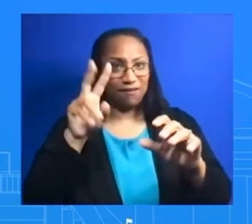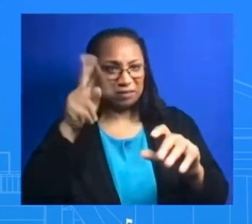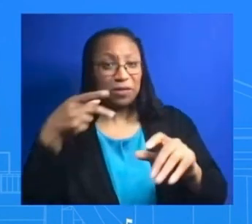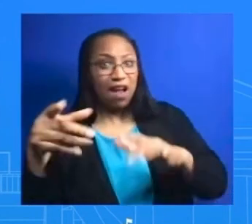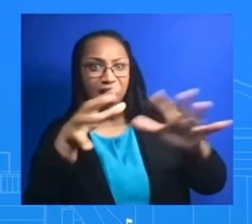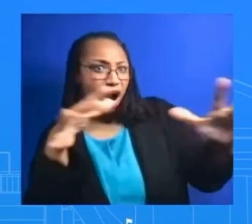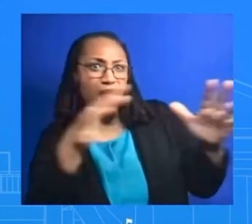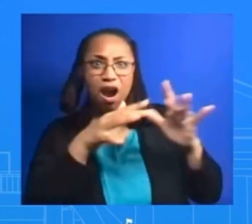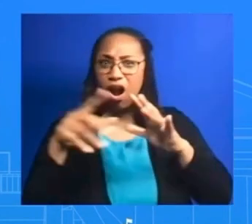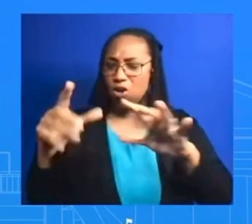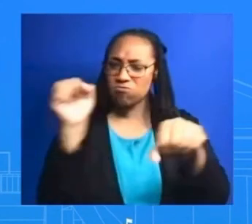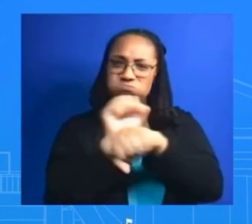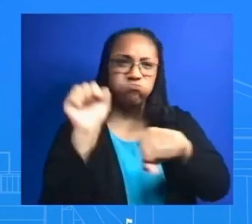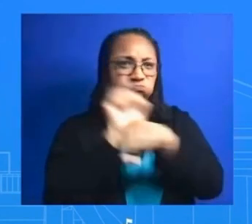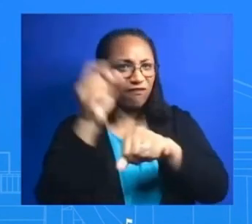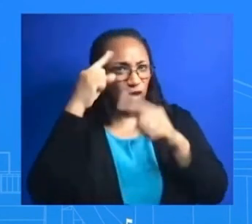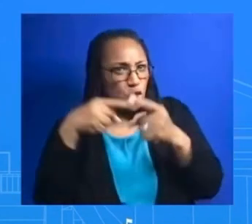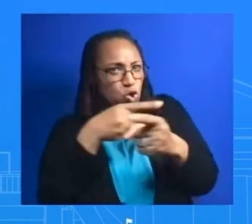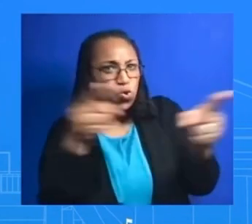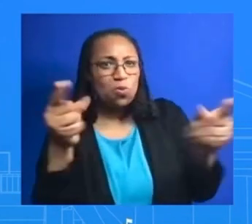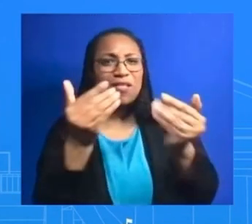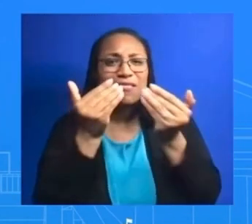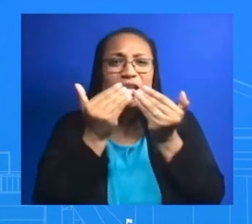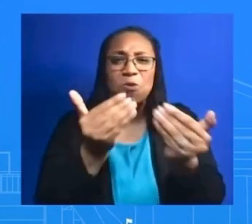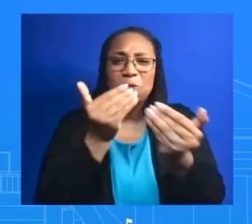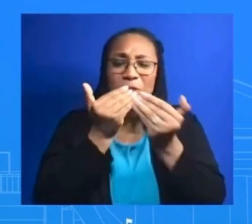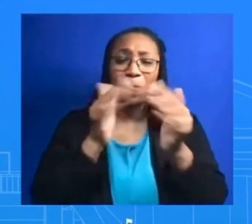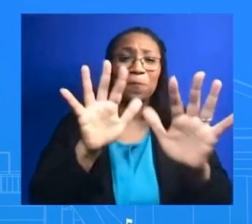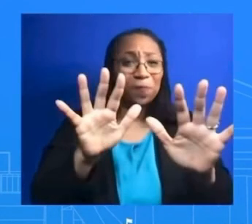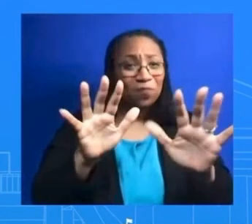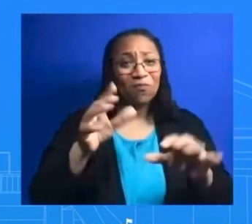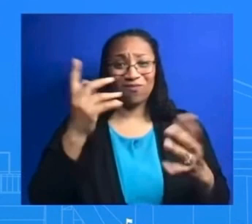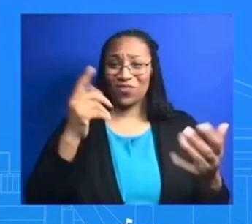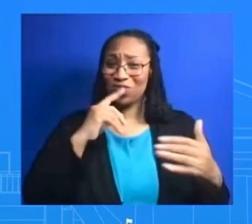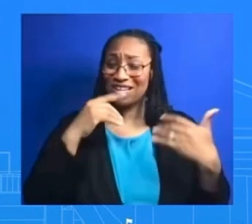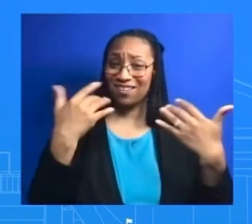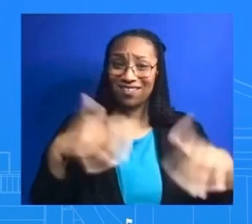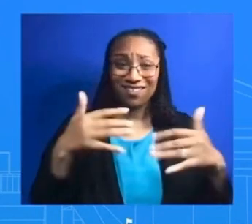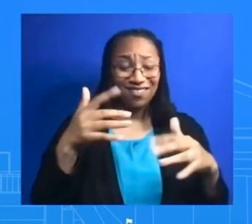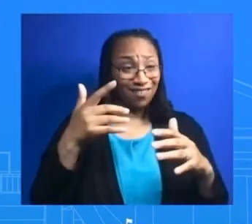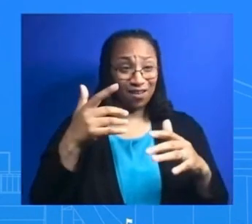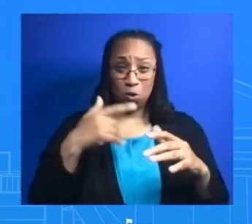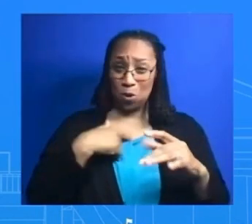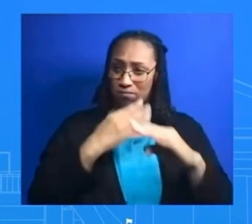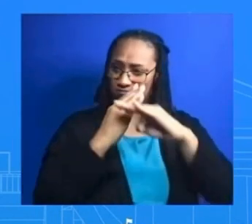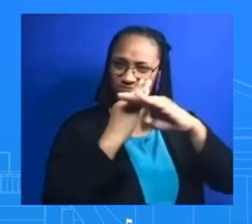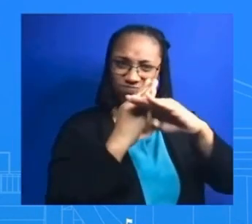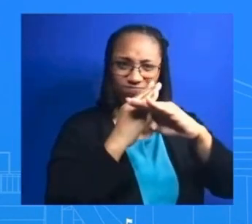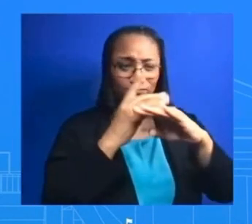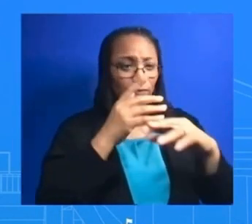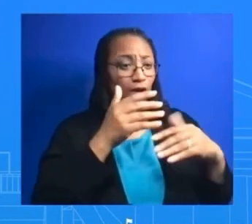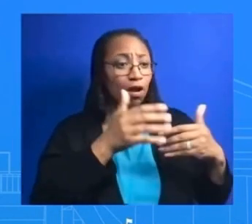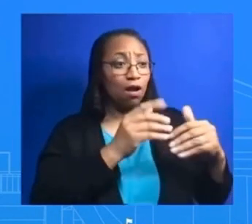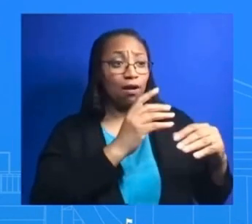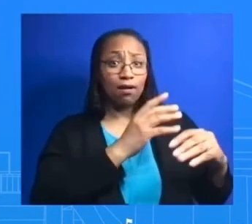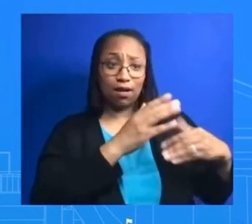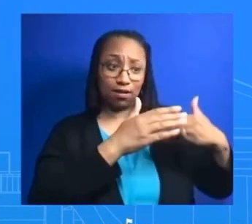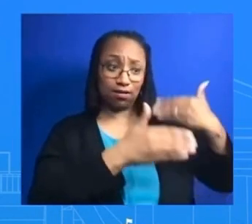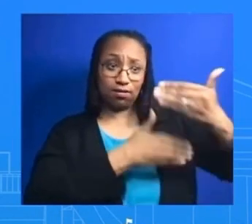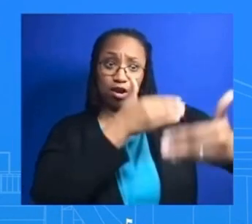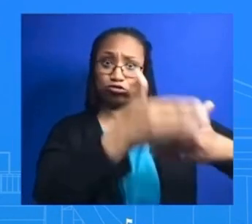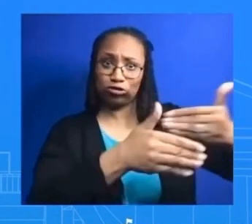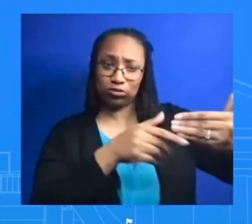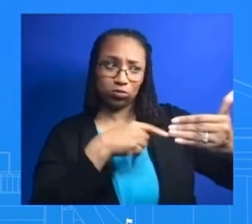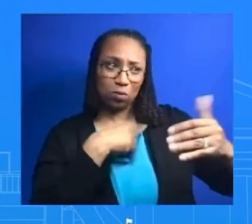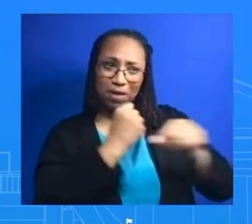protecting the next generation by increasing college accountability, fixing public service loan forgiveness, and going after predatory